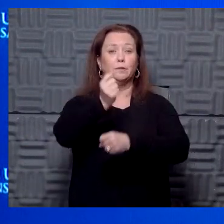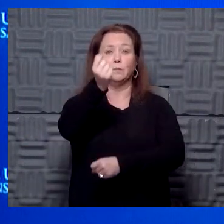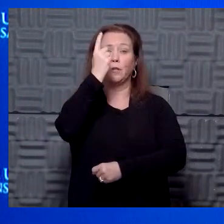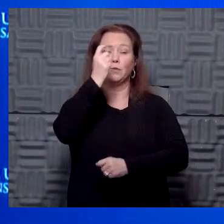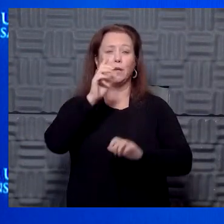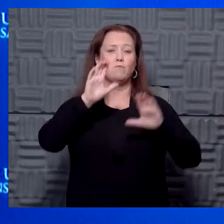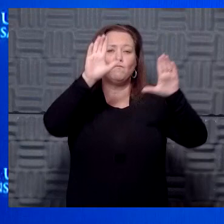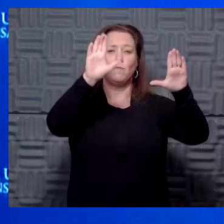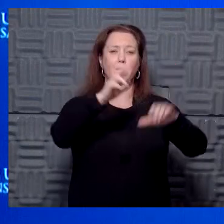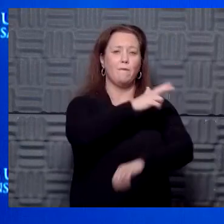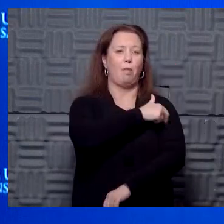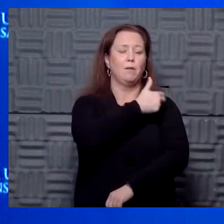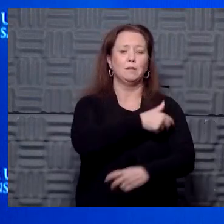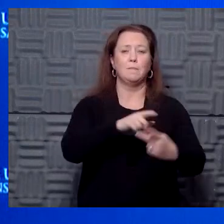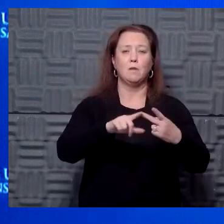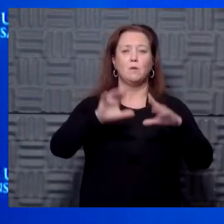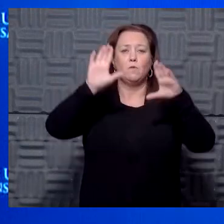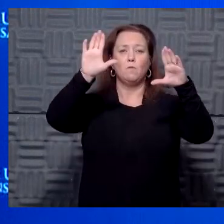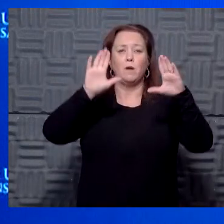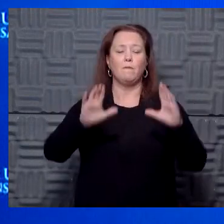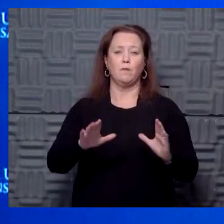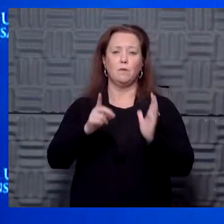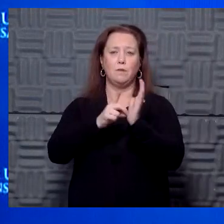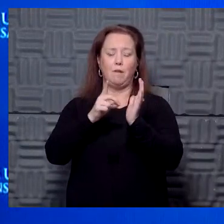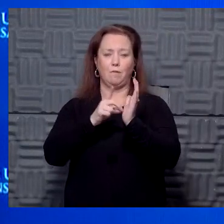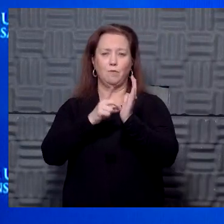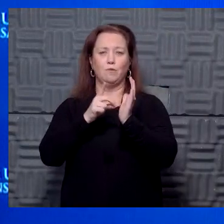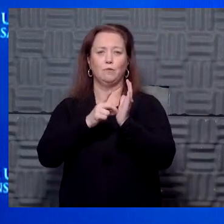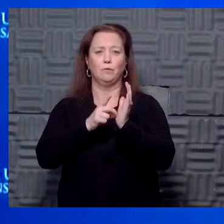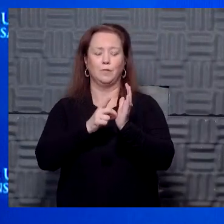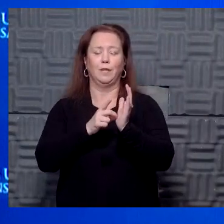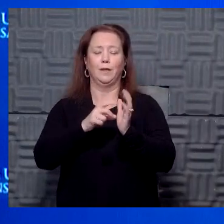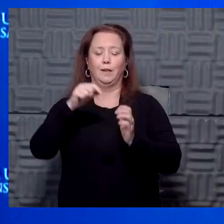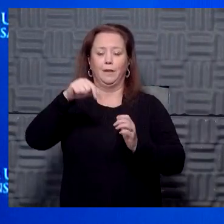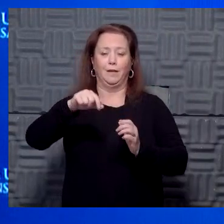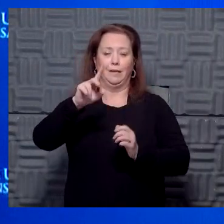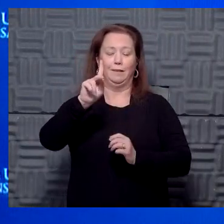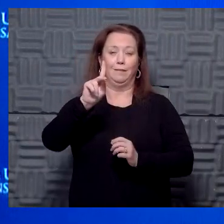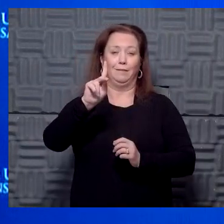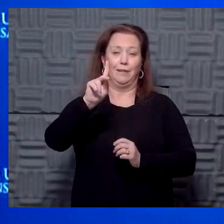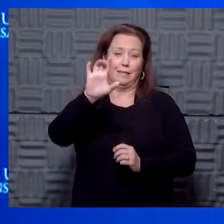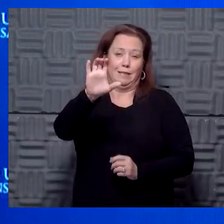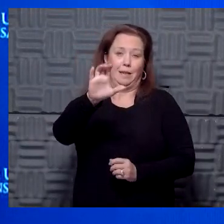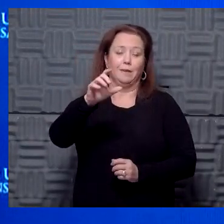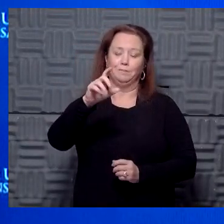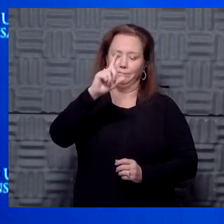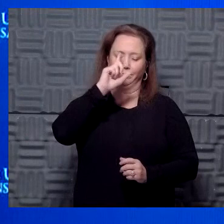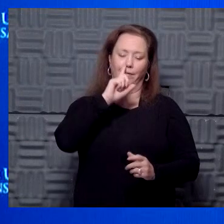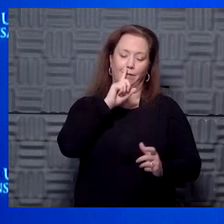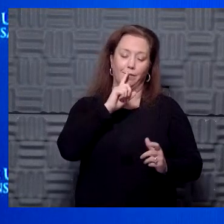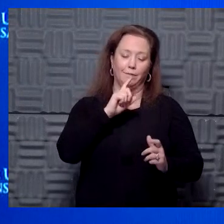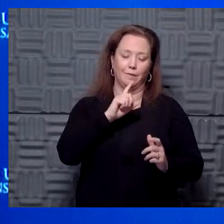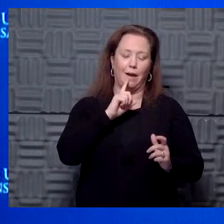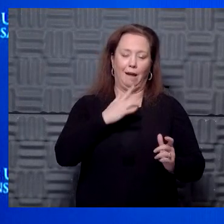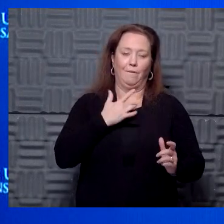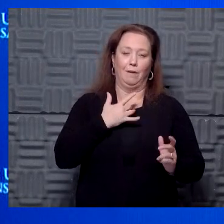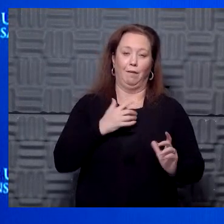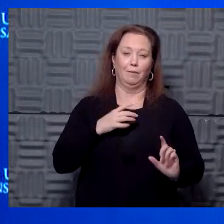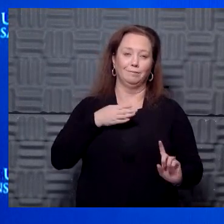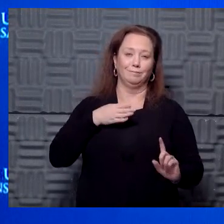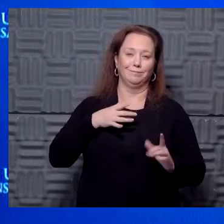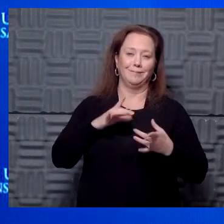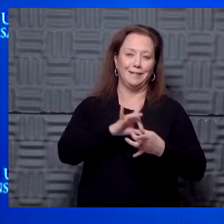of great care here in Kansas City. You know, I'm a KU guy. I think we're always the best. But there are great organizations out there. And what